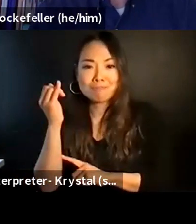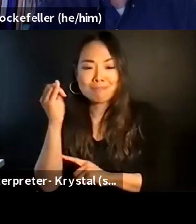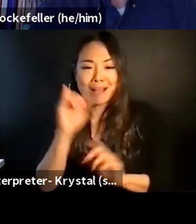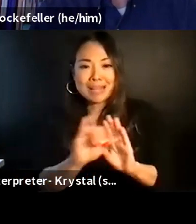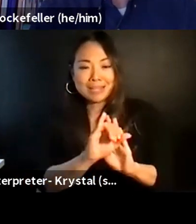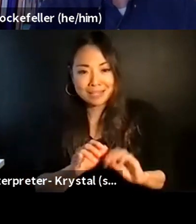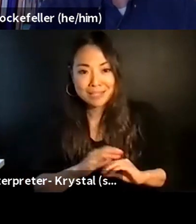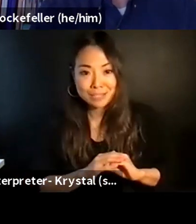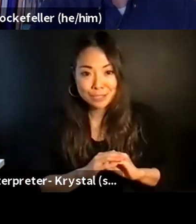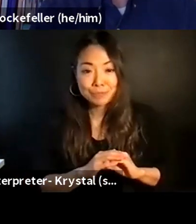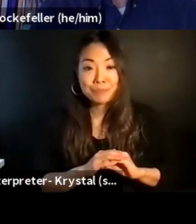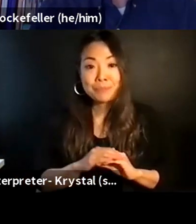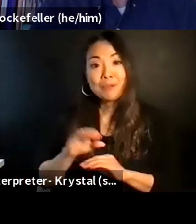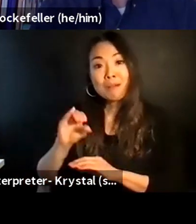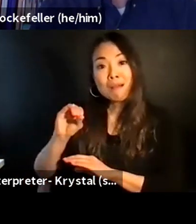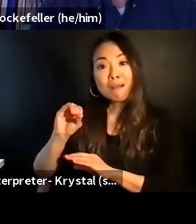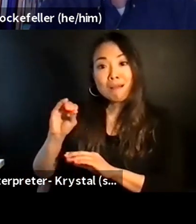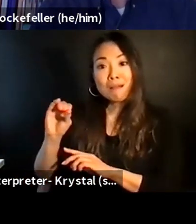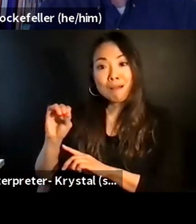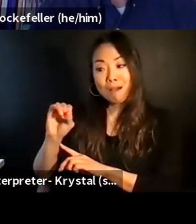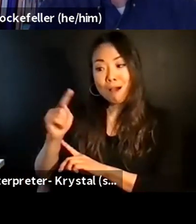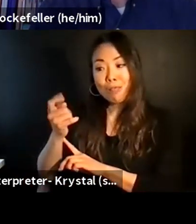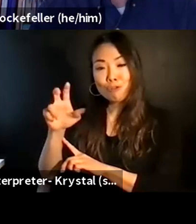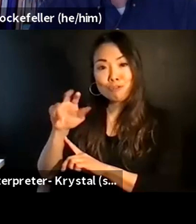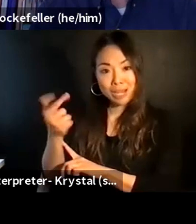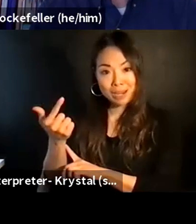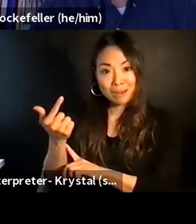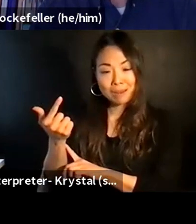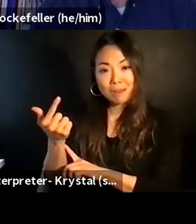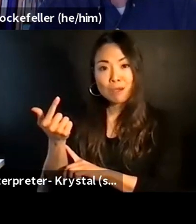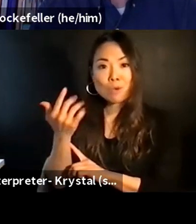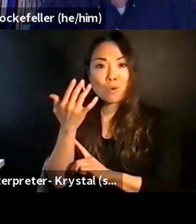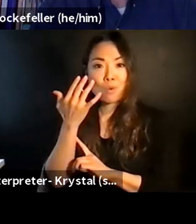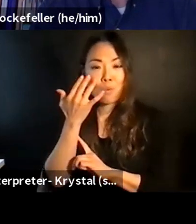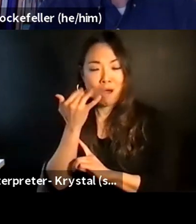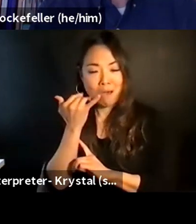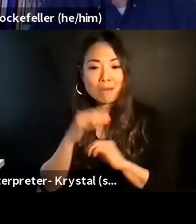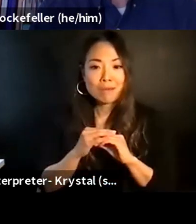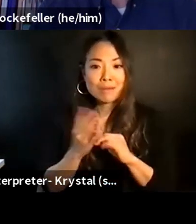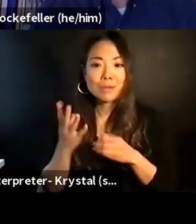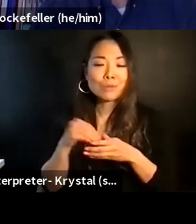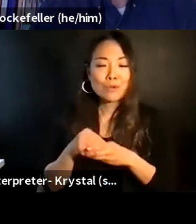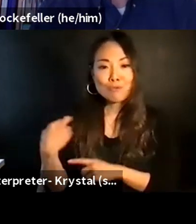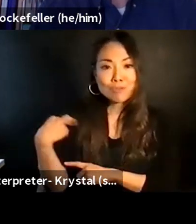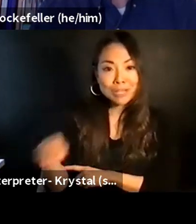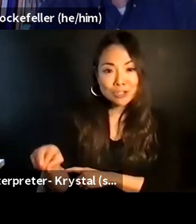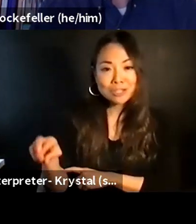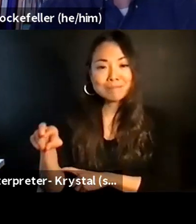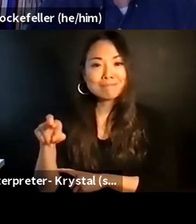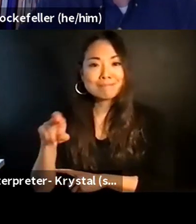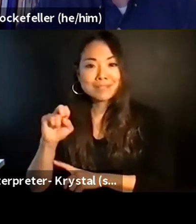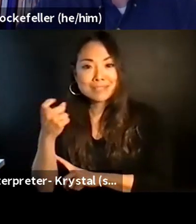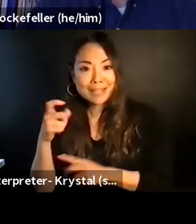Dimensions of othering include, but are not limited to, religion, sex, race,